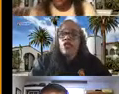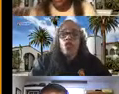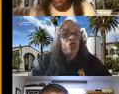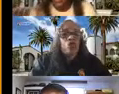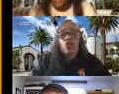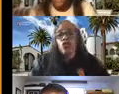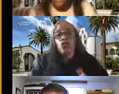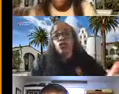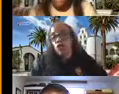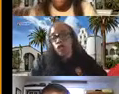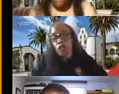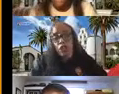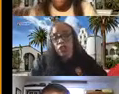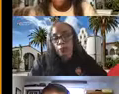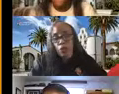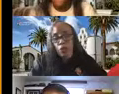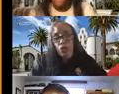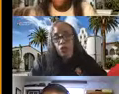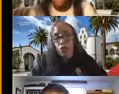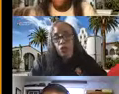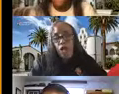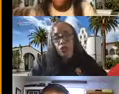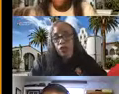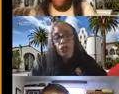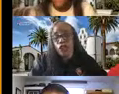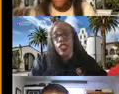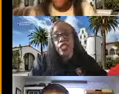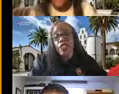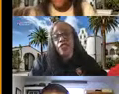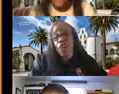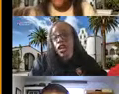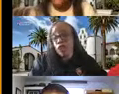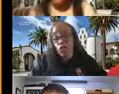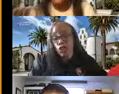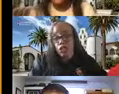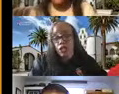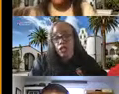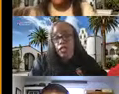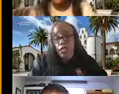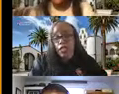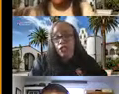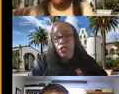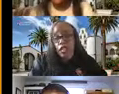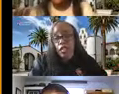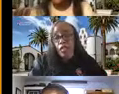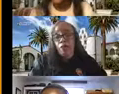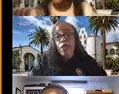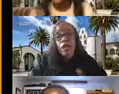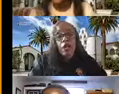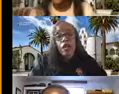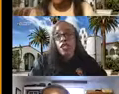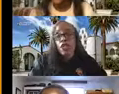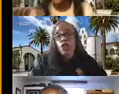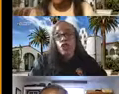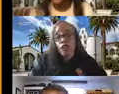Okay, so you saw the numbers earlier, right? There's 36,000 students at San Diego State.